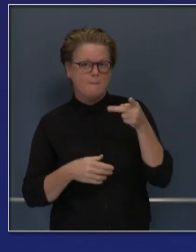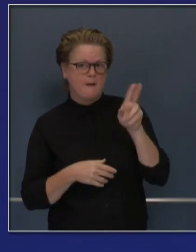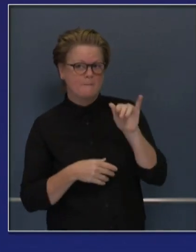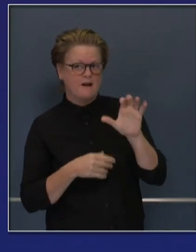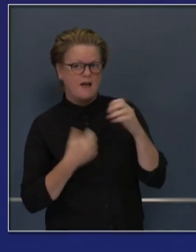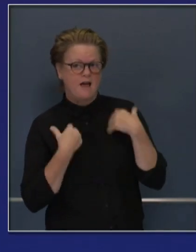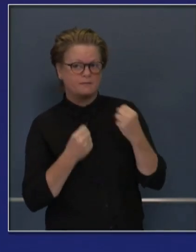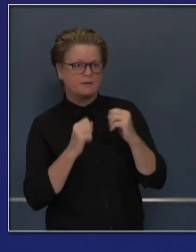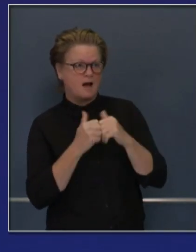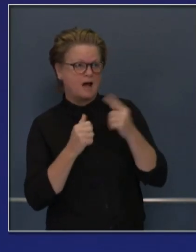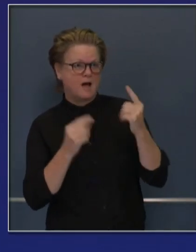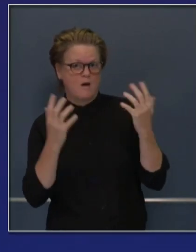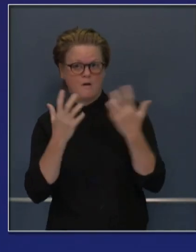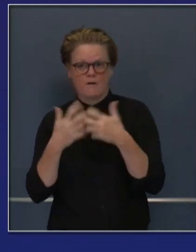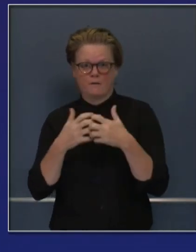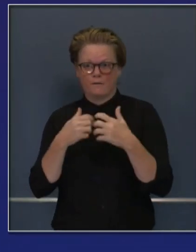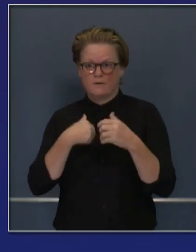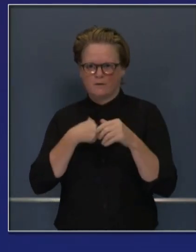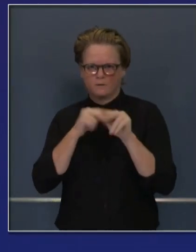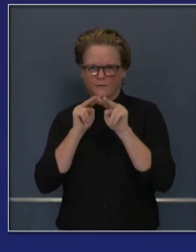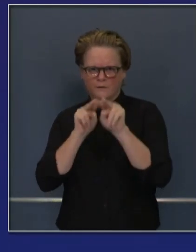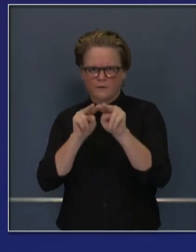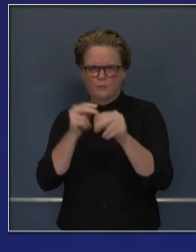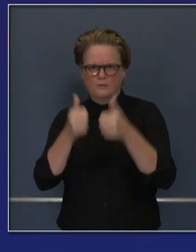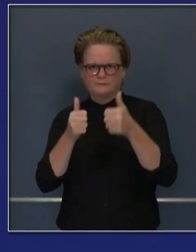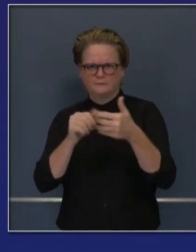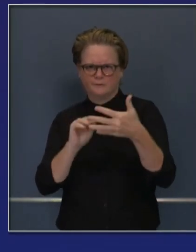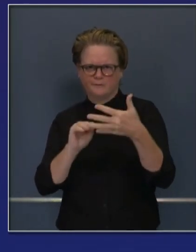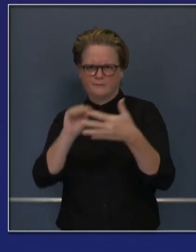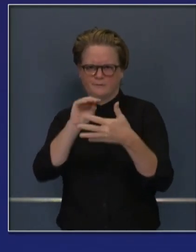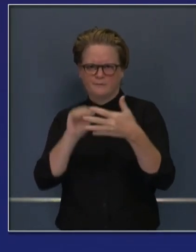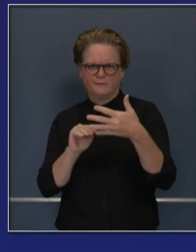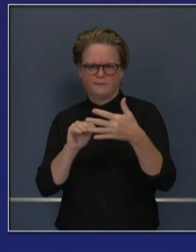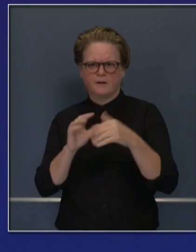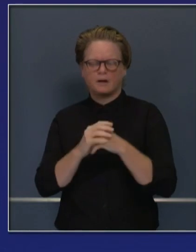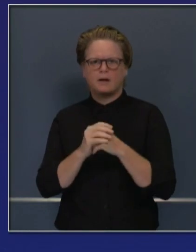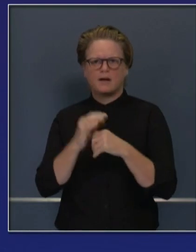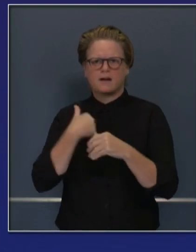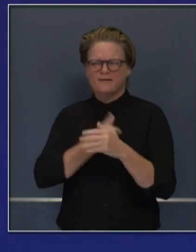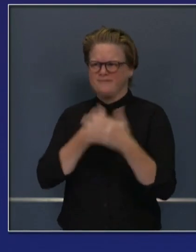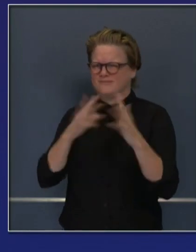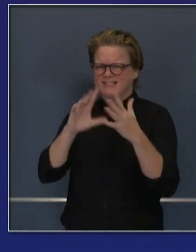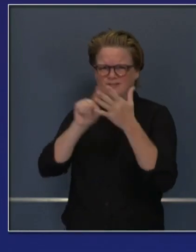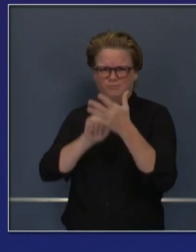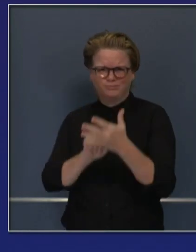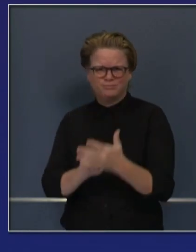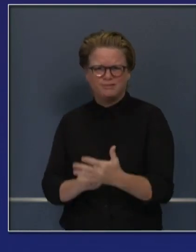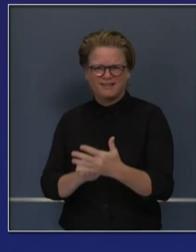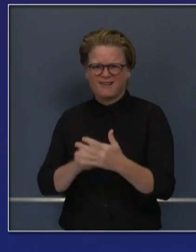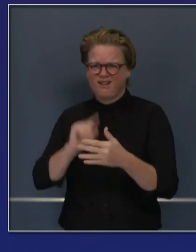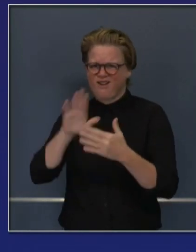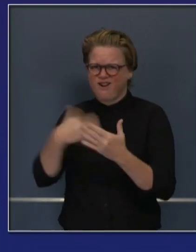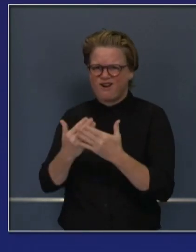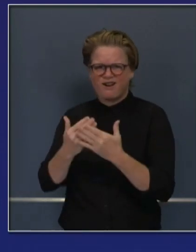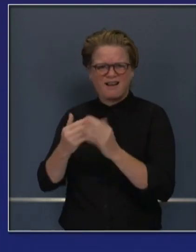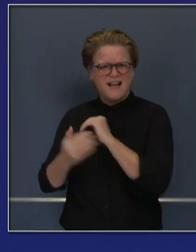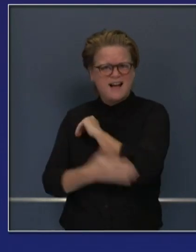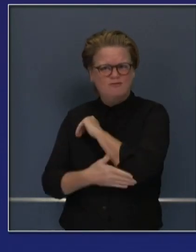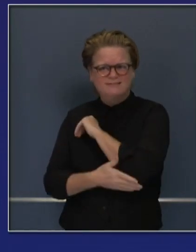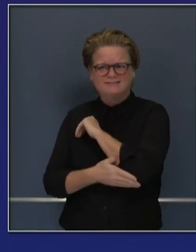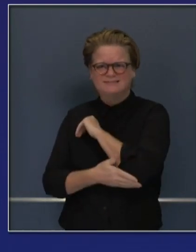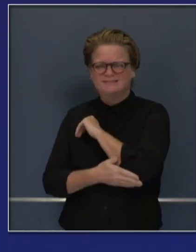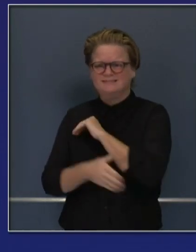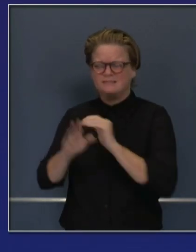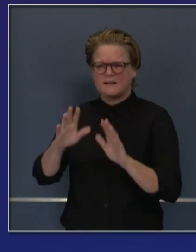that. Pursuant to the announcement we're making today, counties will move back after 1 week, not 2